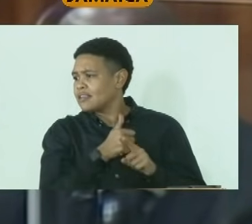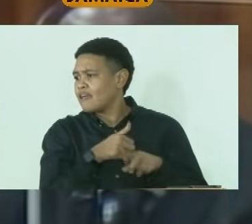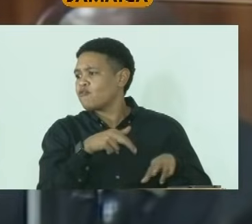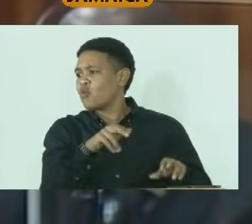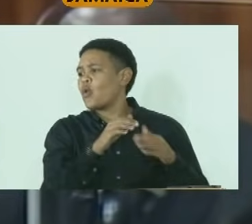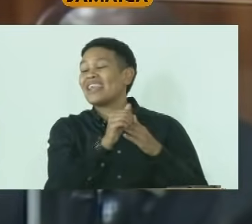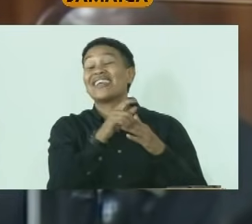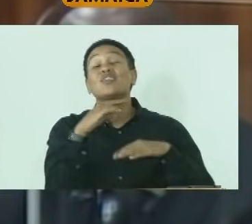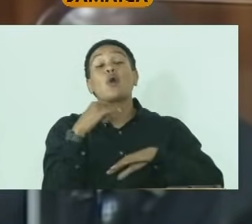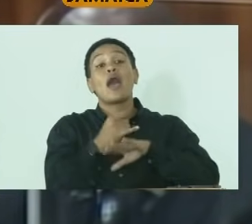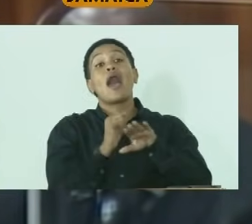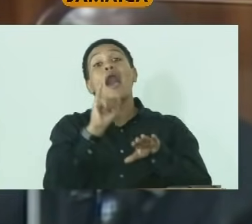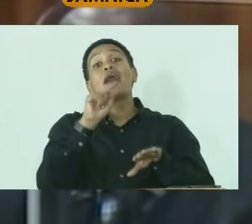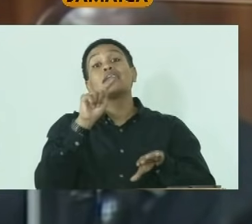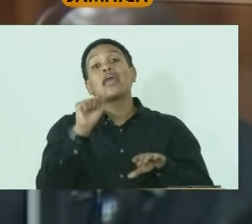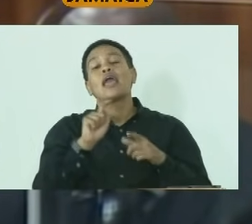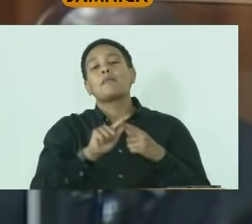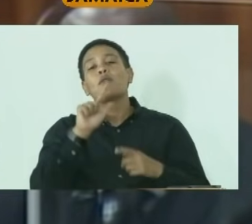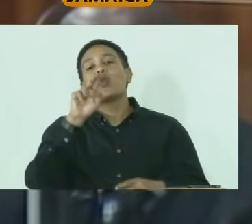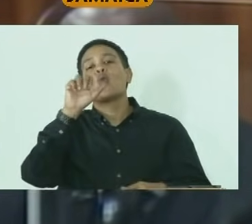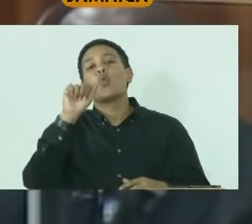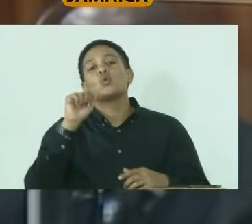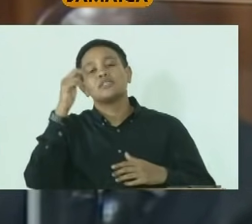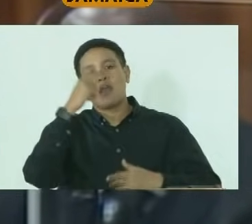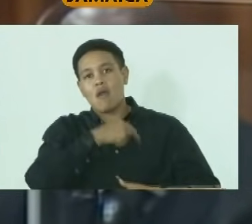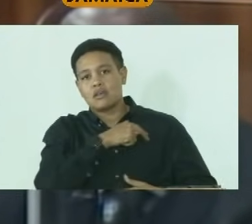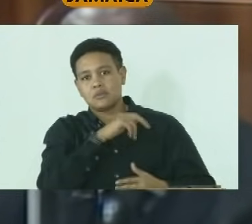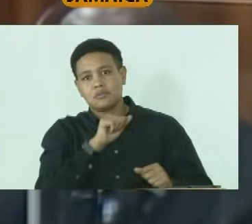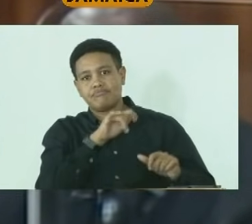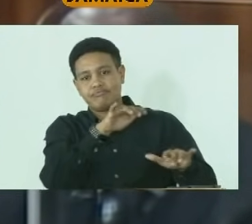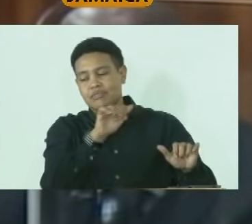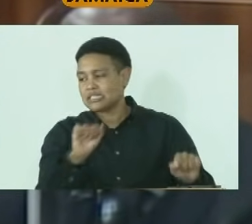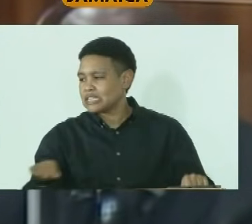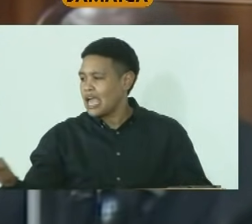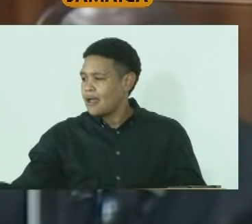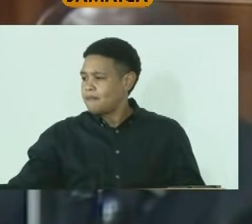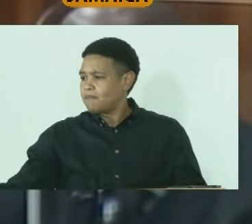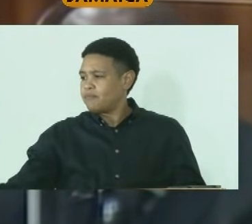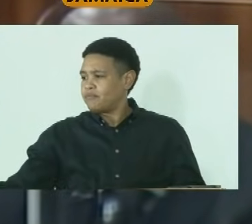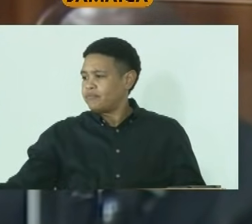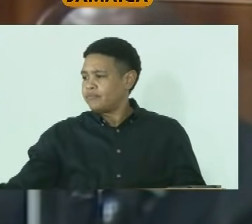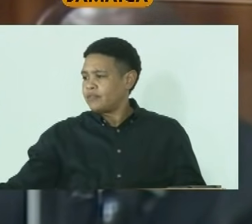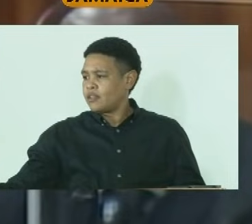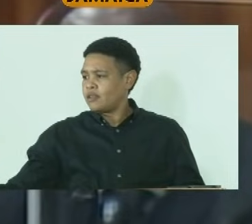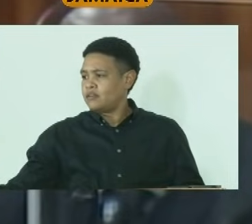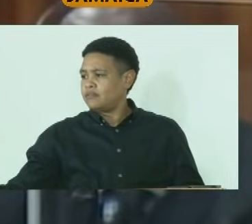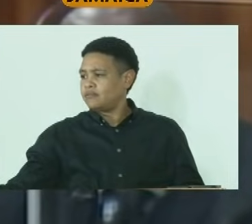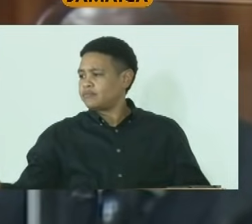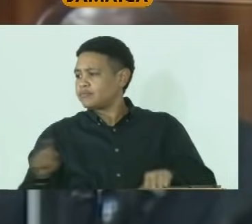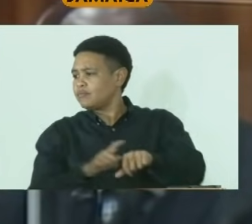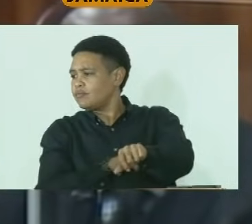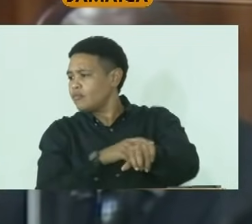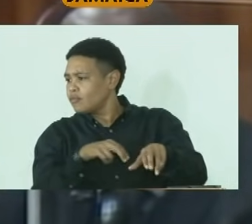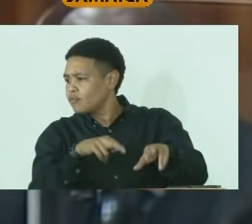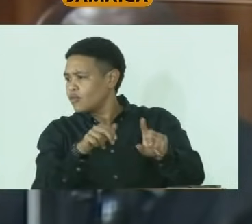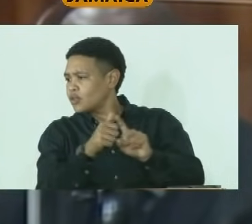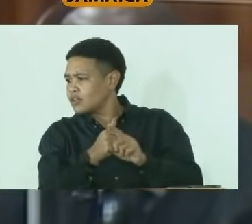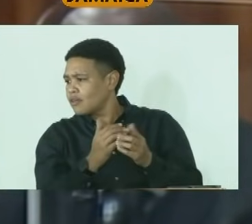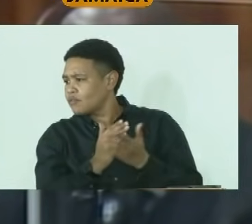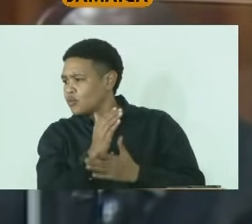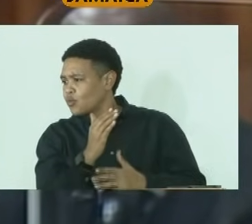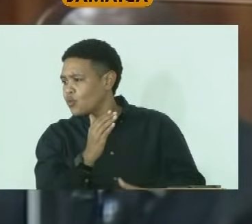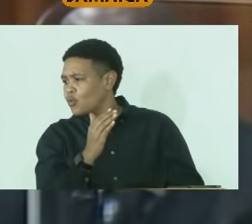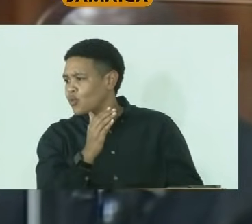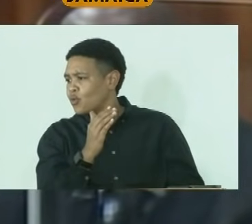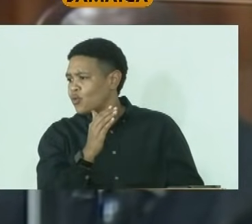more importantly, to the Lucy Infirmary. The long neglected roadway through Bachelor's Hall,